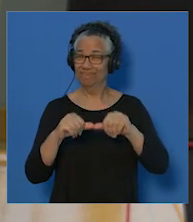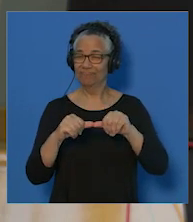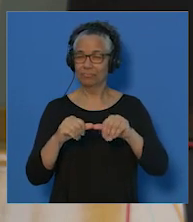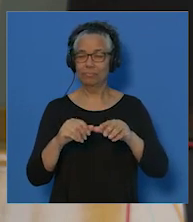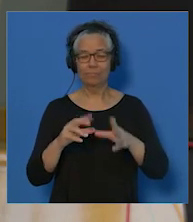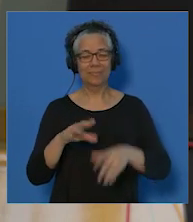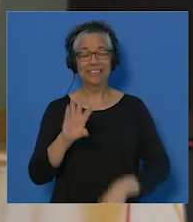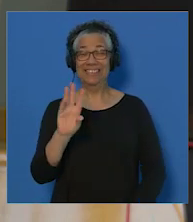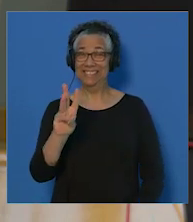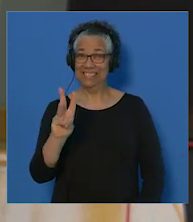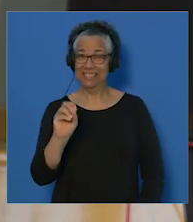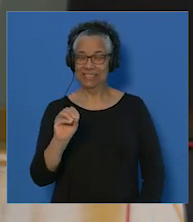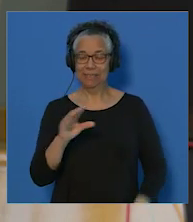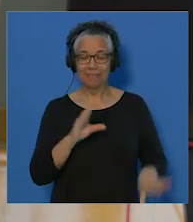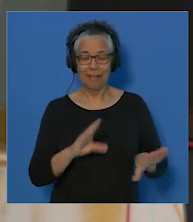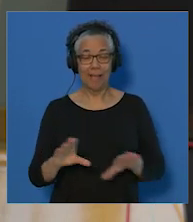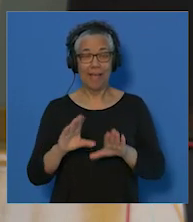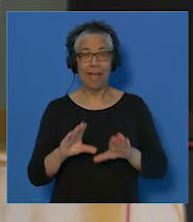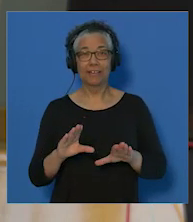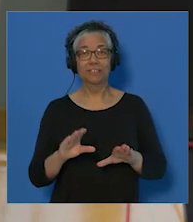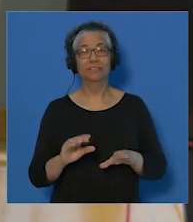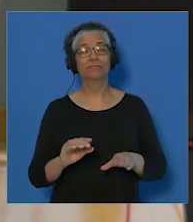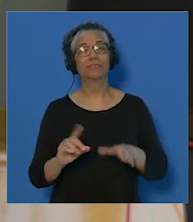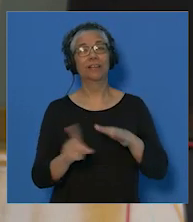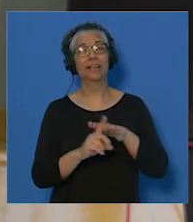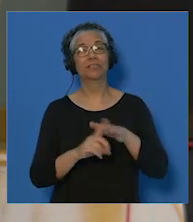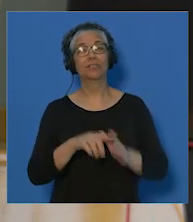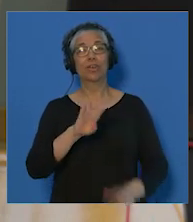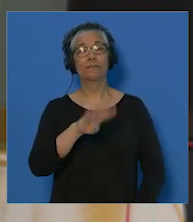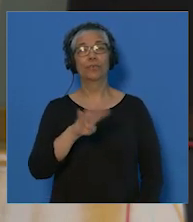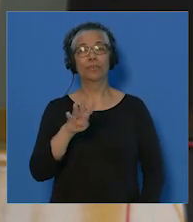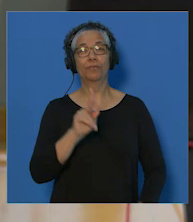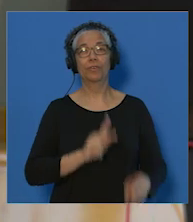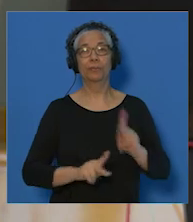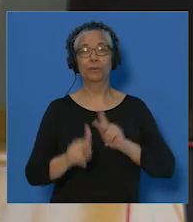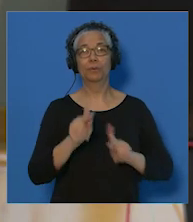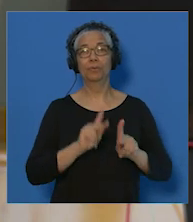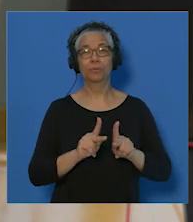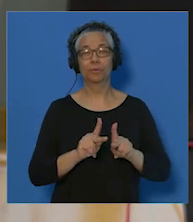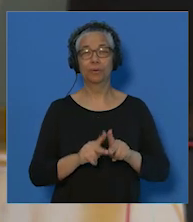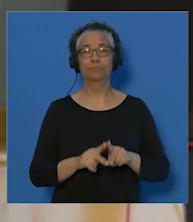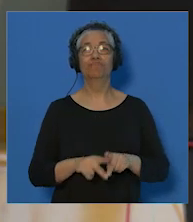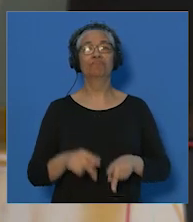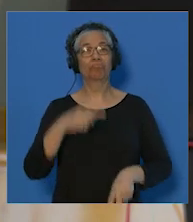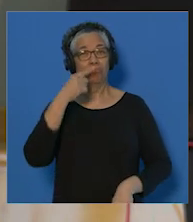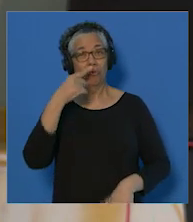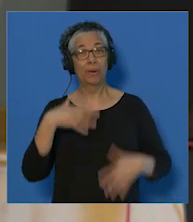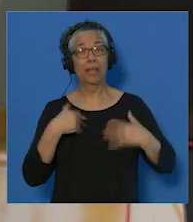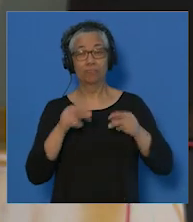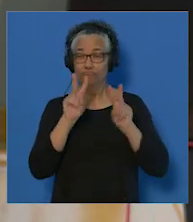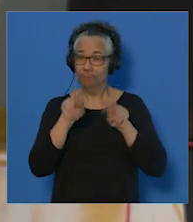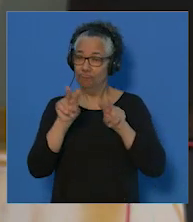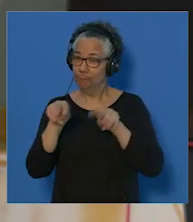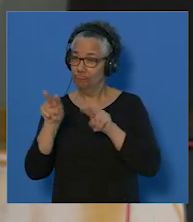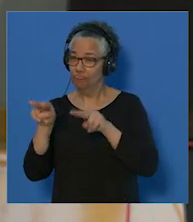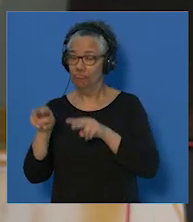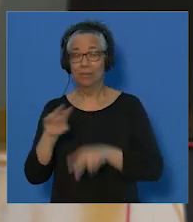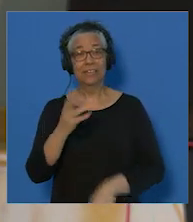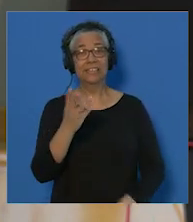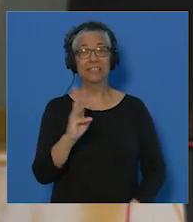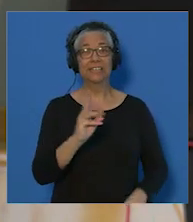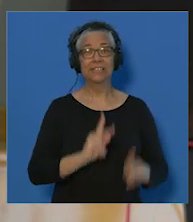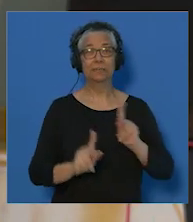60 active cases, of which 44 persons are under active public health monitoring, and 16 persons